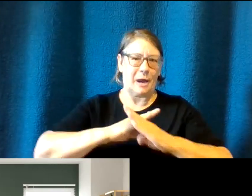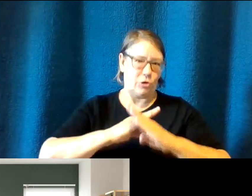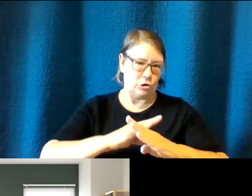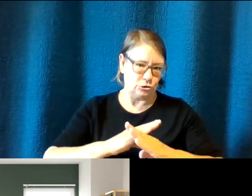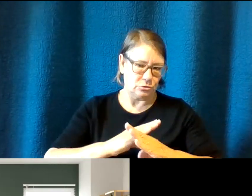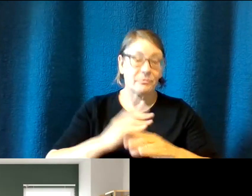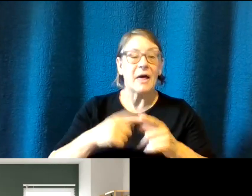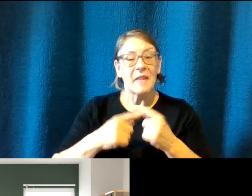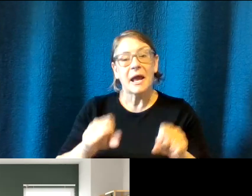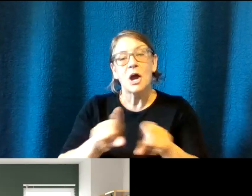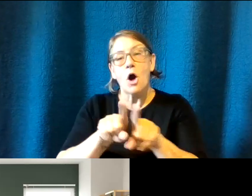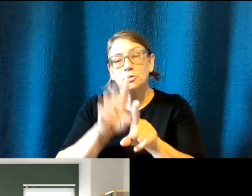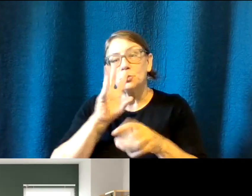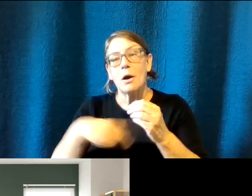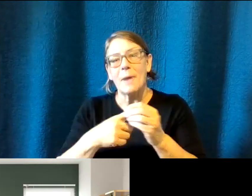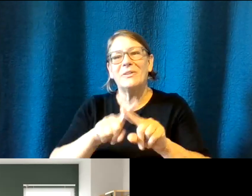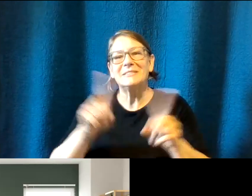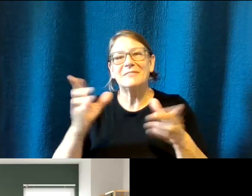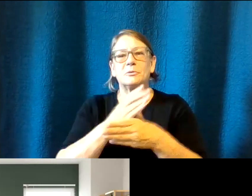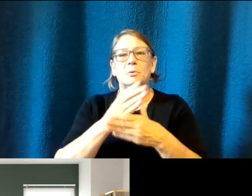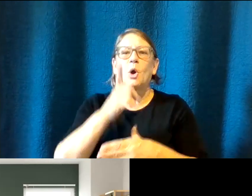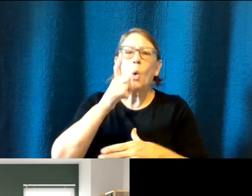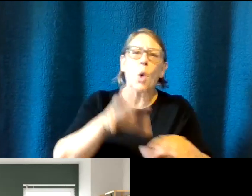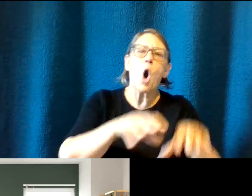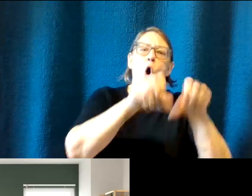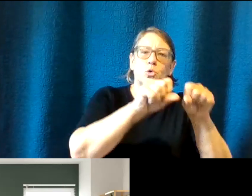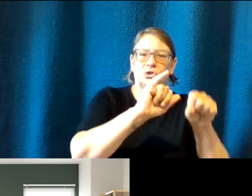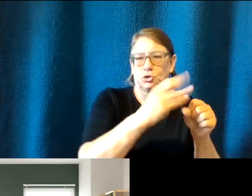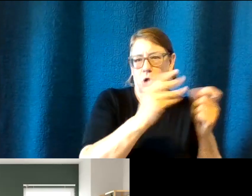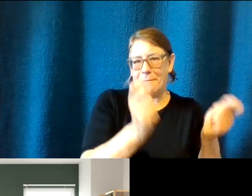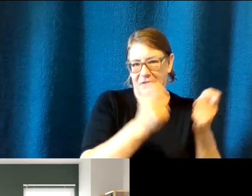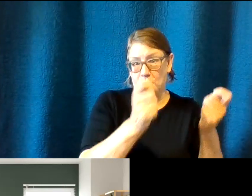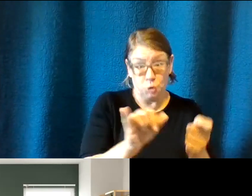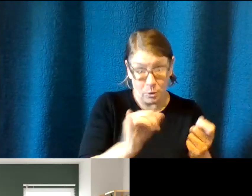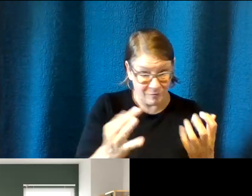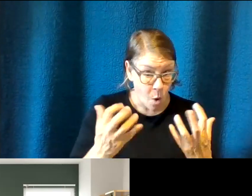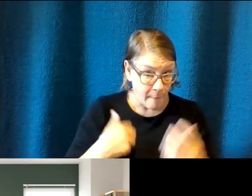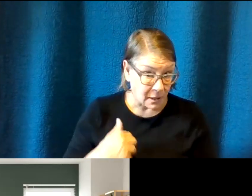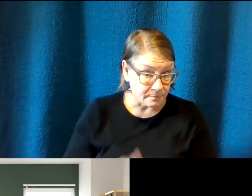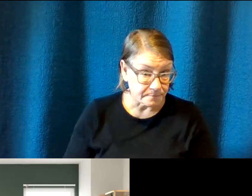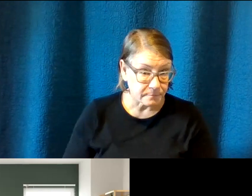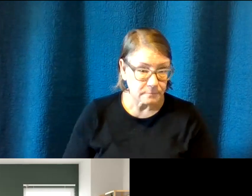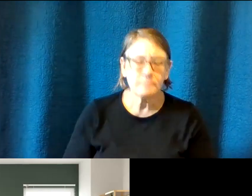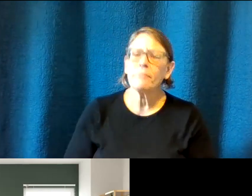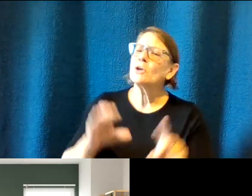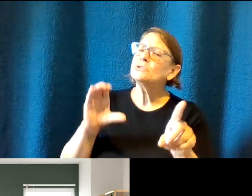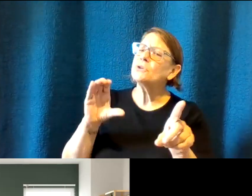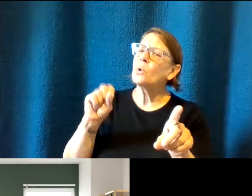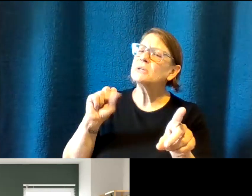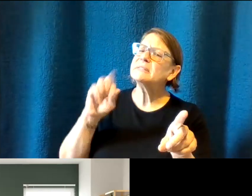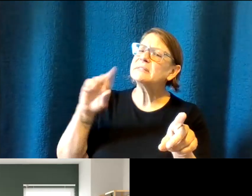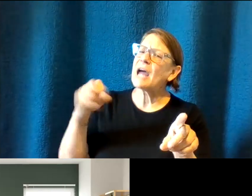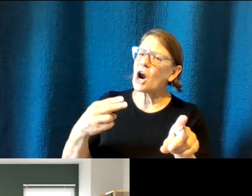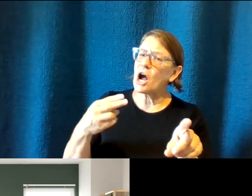I can also speak to some of the differences between kind of who hosts job fairs as well, if you would like. So Sarah, when you're talking,